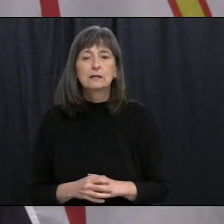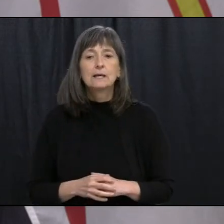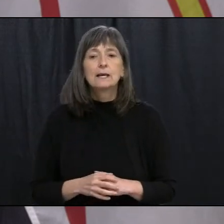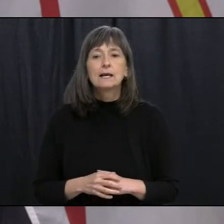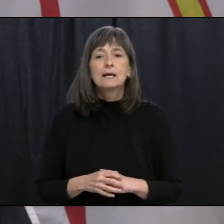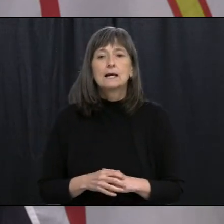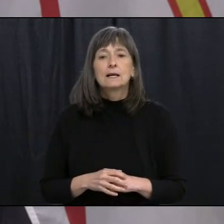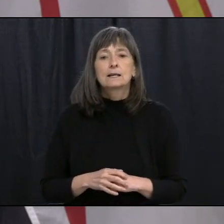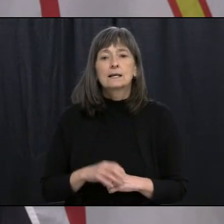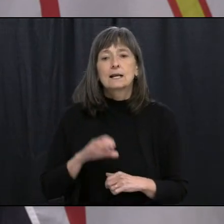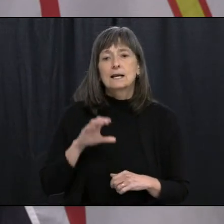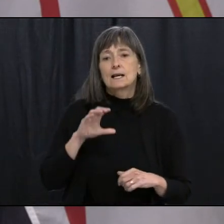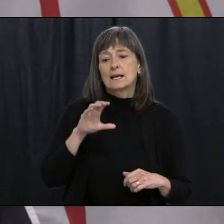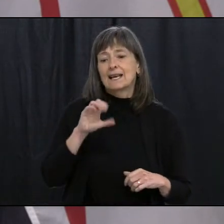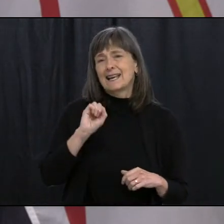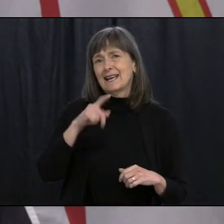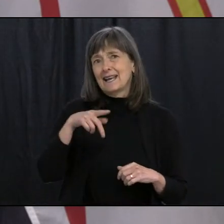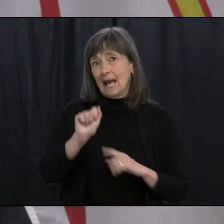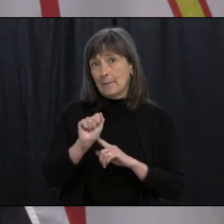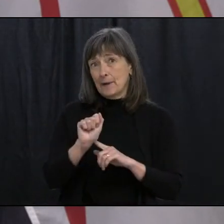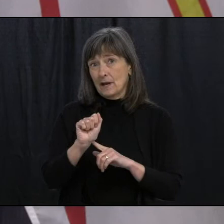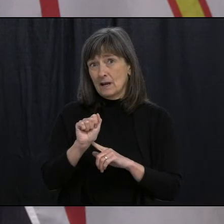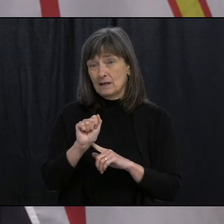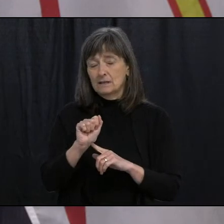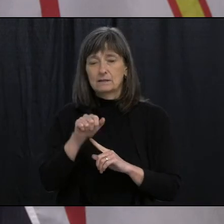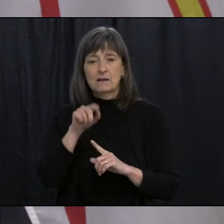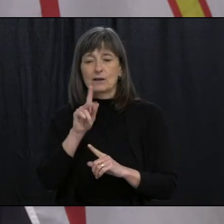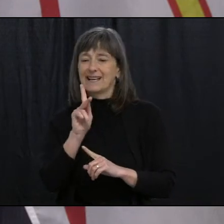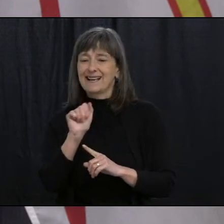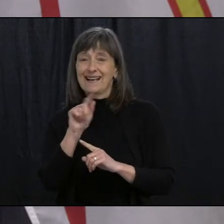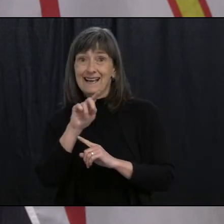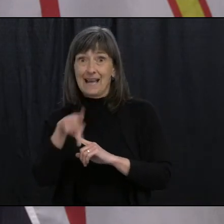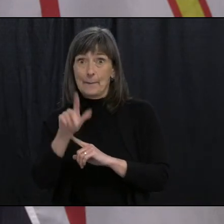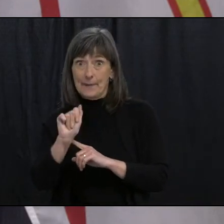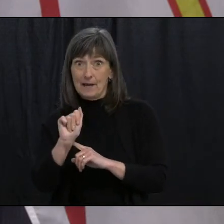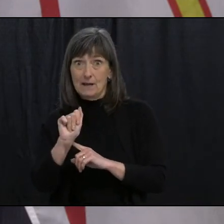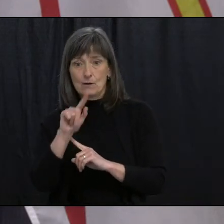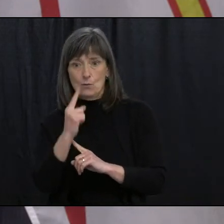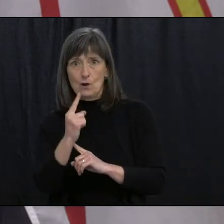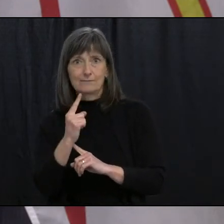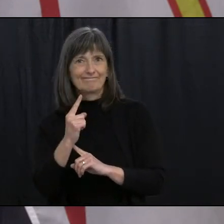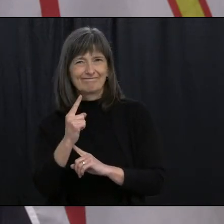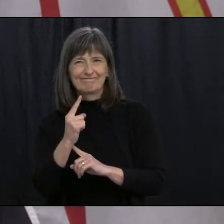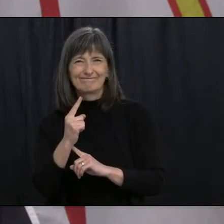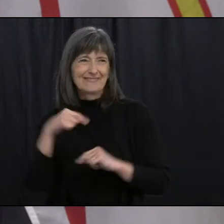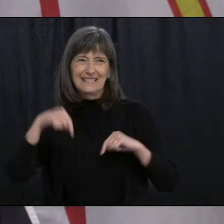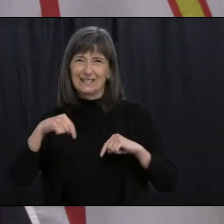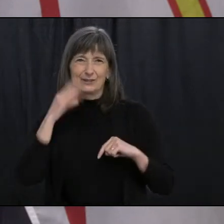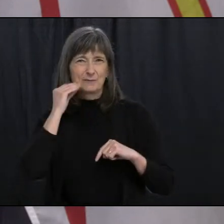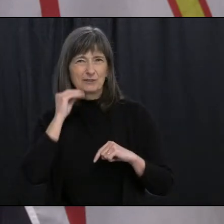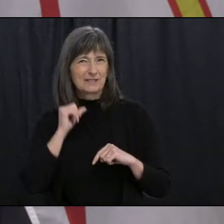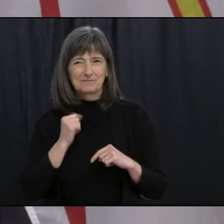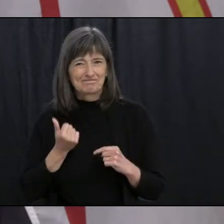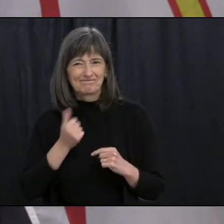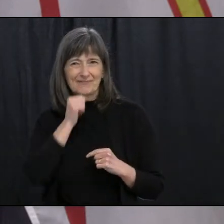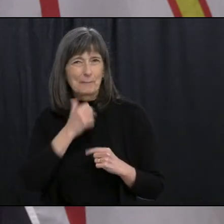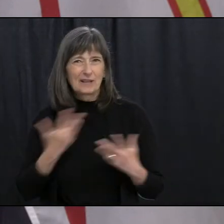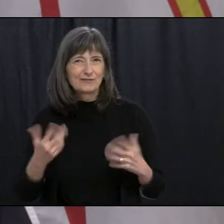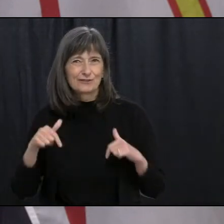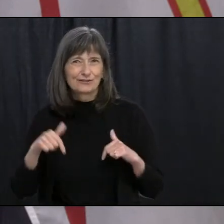just haven't had a lot of experience with, and I don't know that we can sort of make any larger blanket statements as to what the differences actually are,